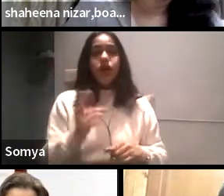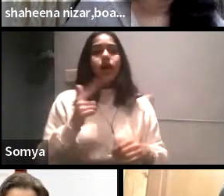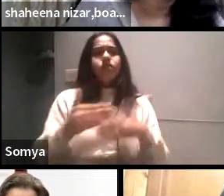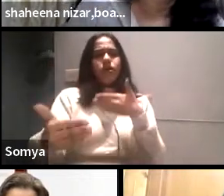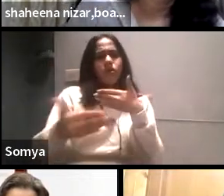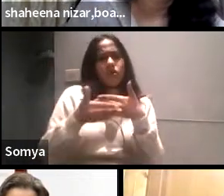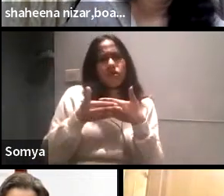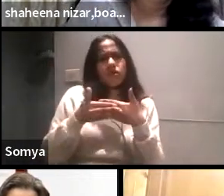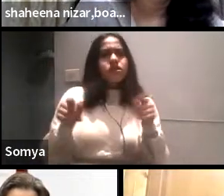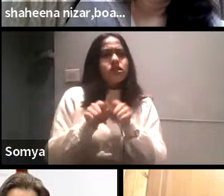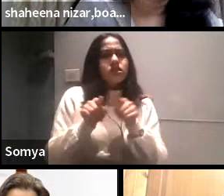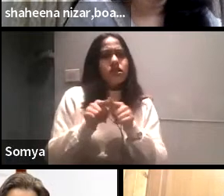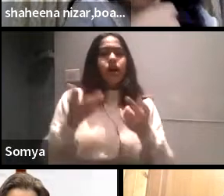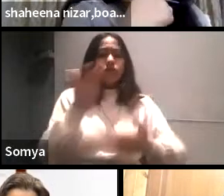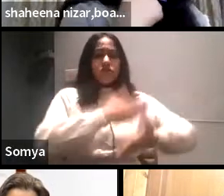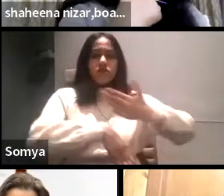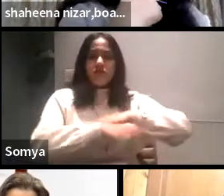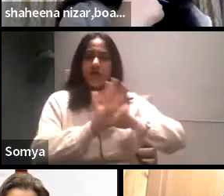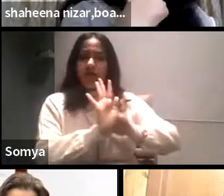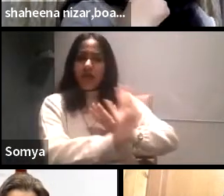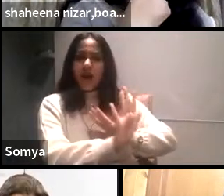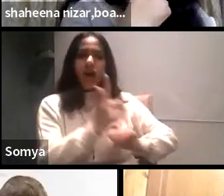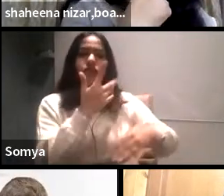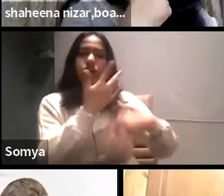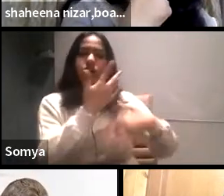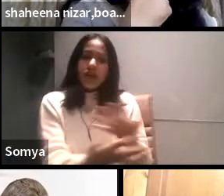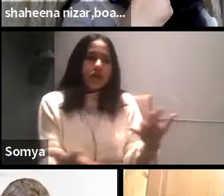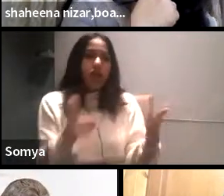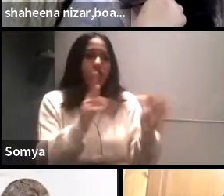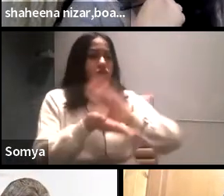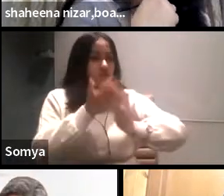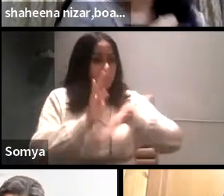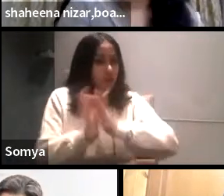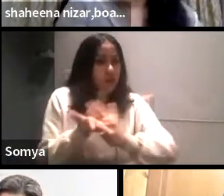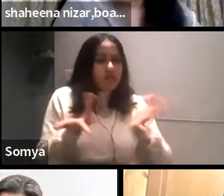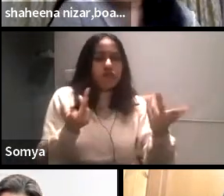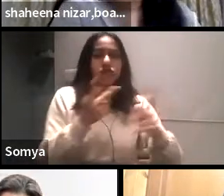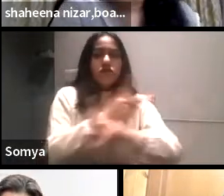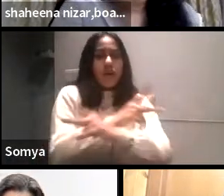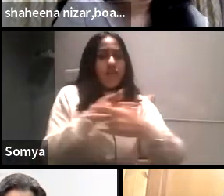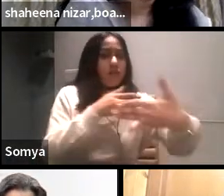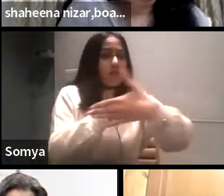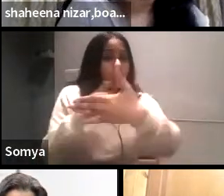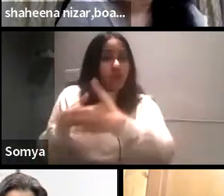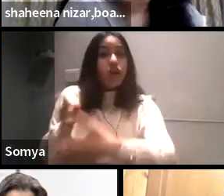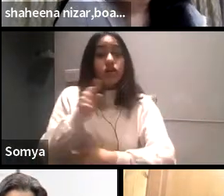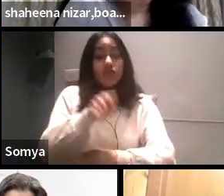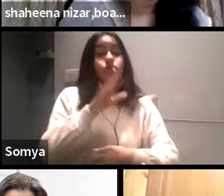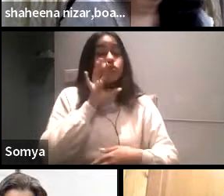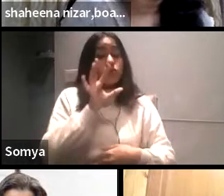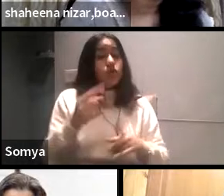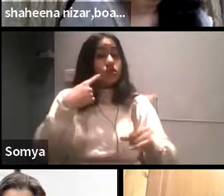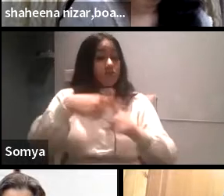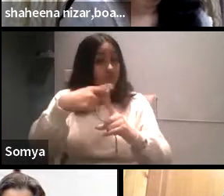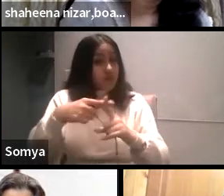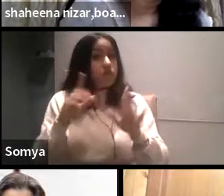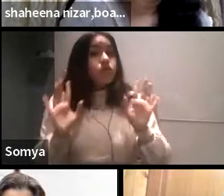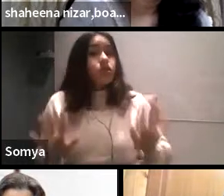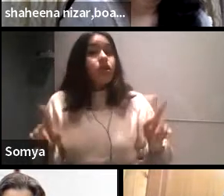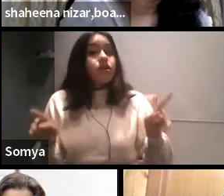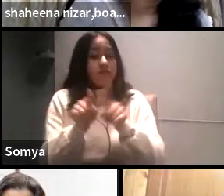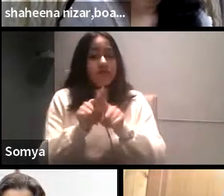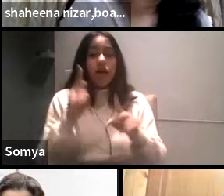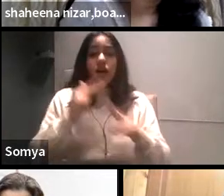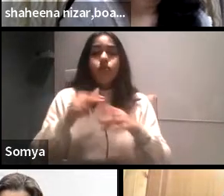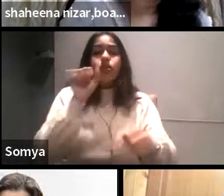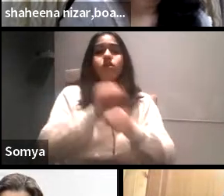their employees with disabilities and seeing what the barriers and the challenges are. So there's some actual real positives about people who are